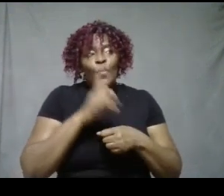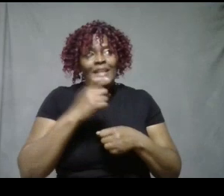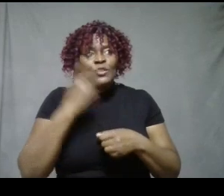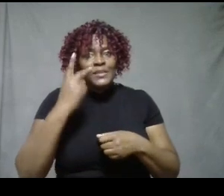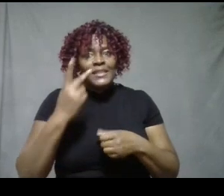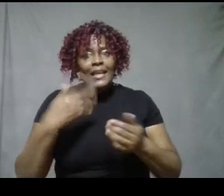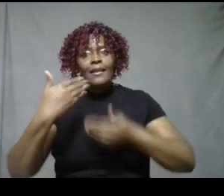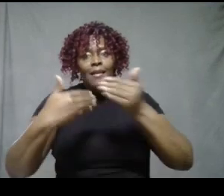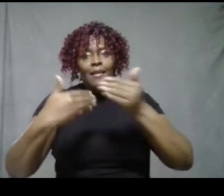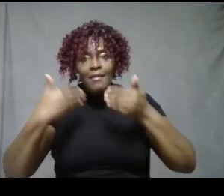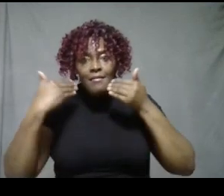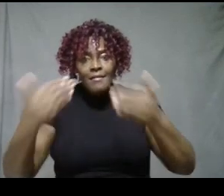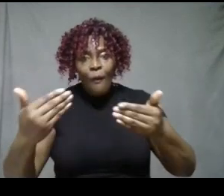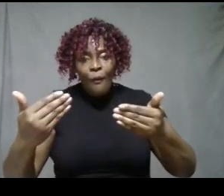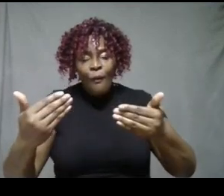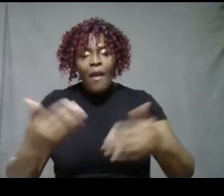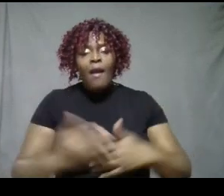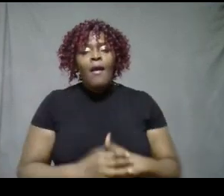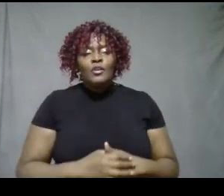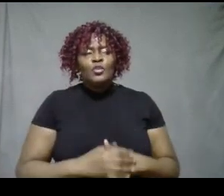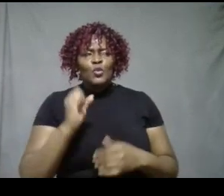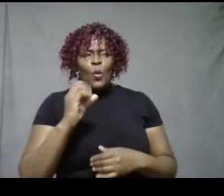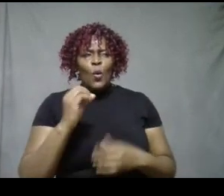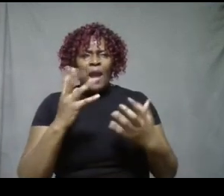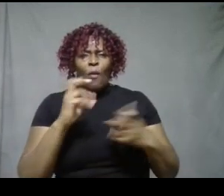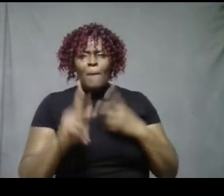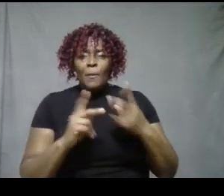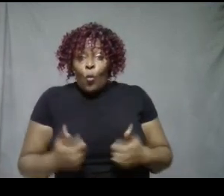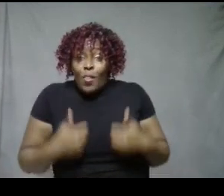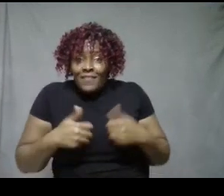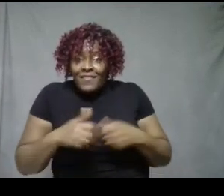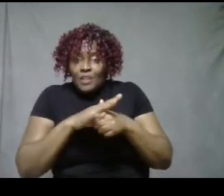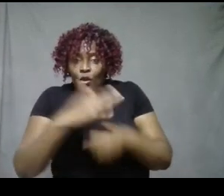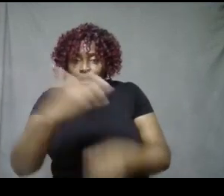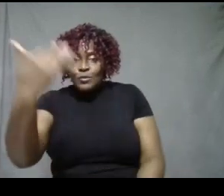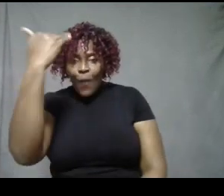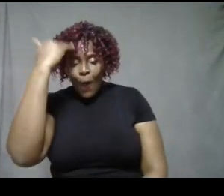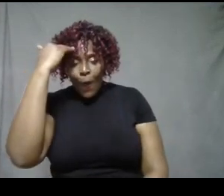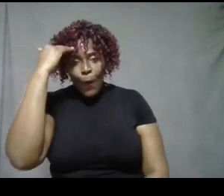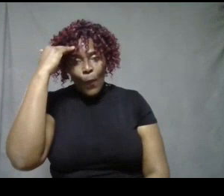so I want the residents to know that, you know,